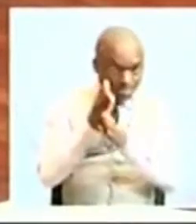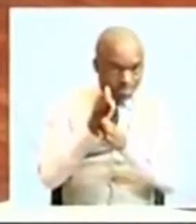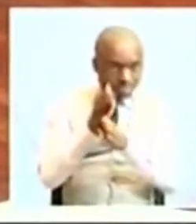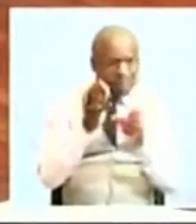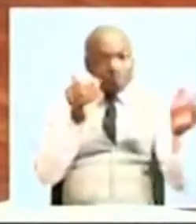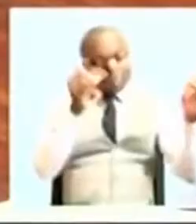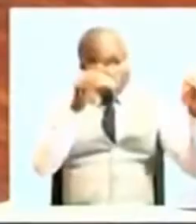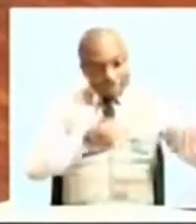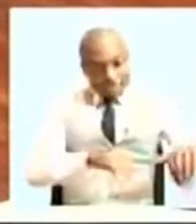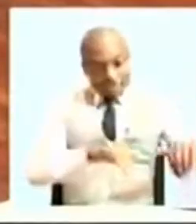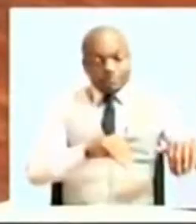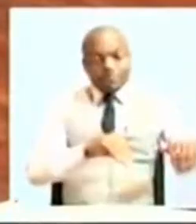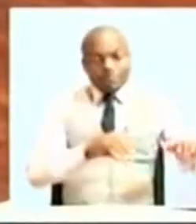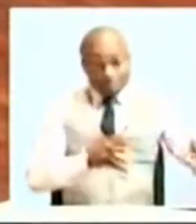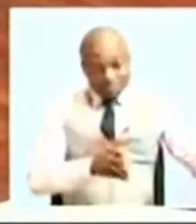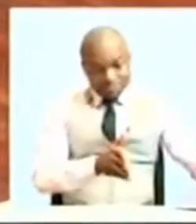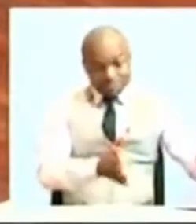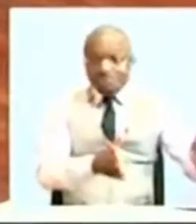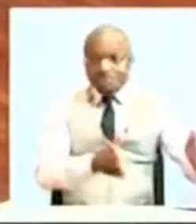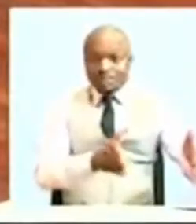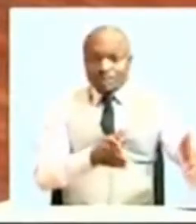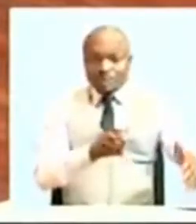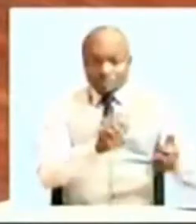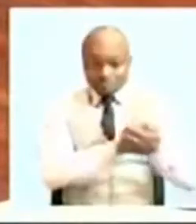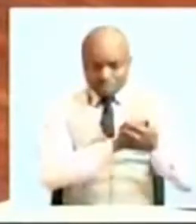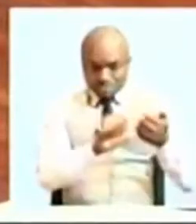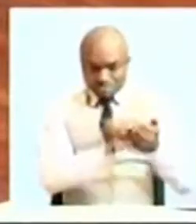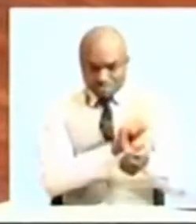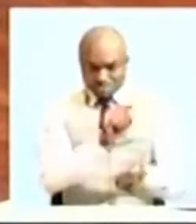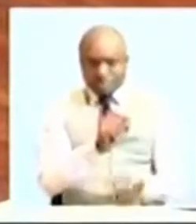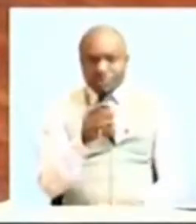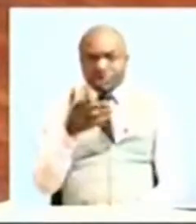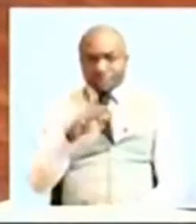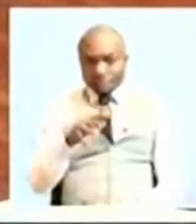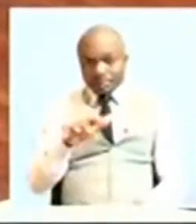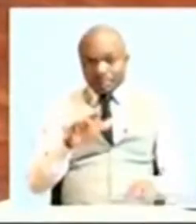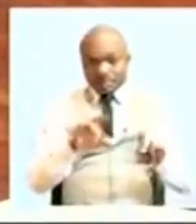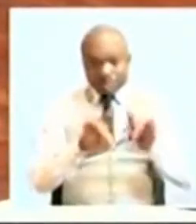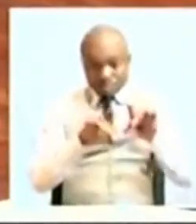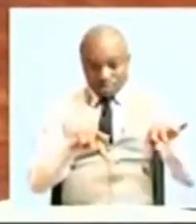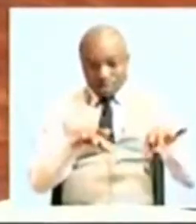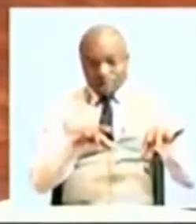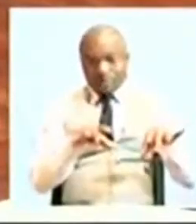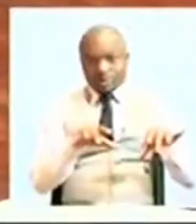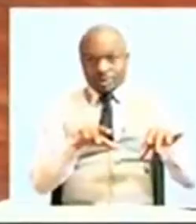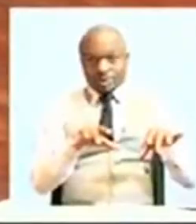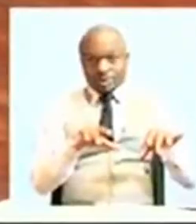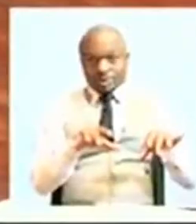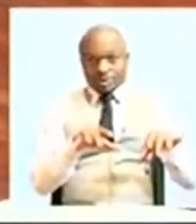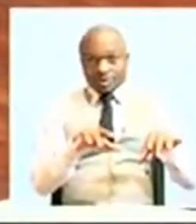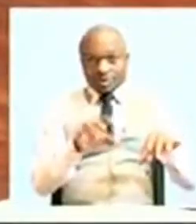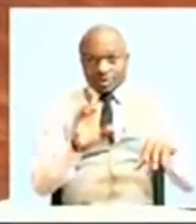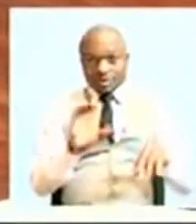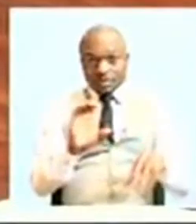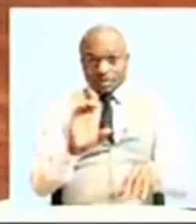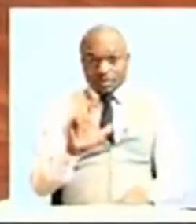deep tank. The observed defects were due to the nature of the soil being expansive clay soil.